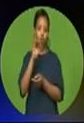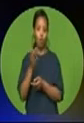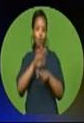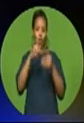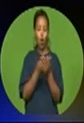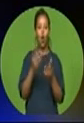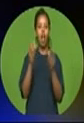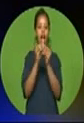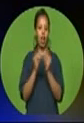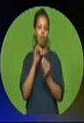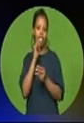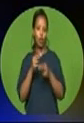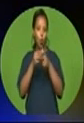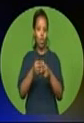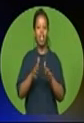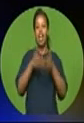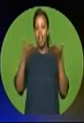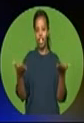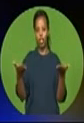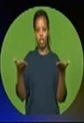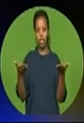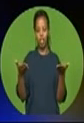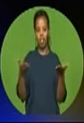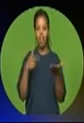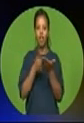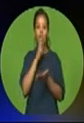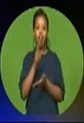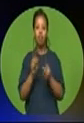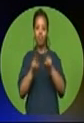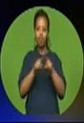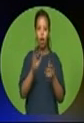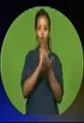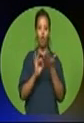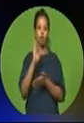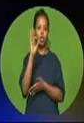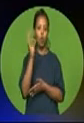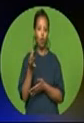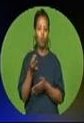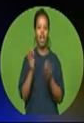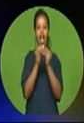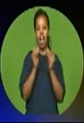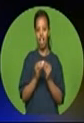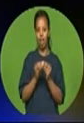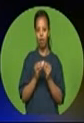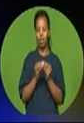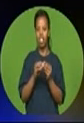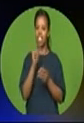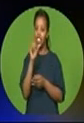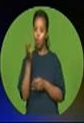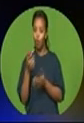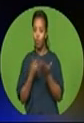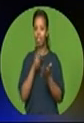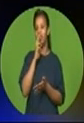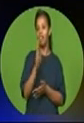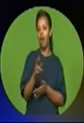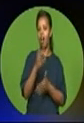all accounts is called a ledger. There are several forms of account. Some of these